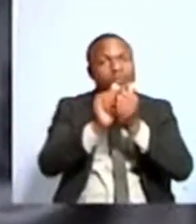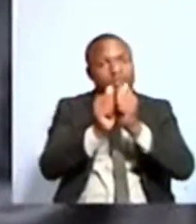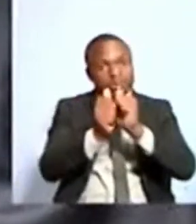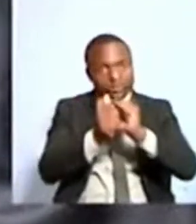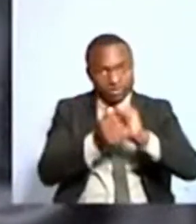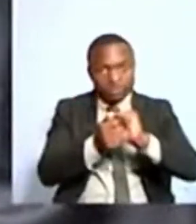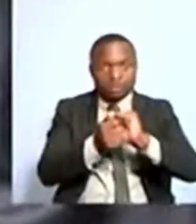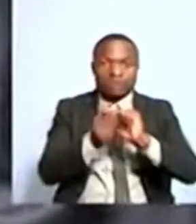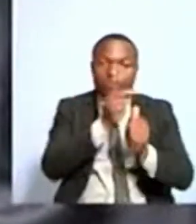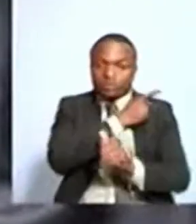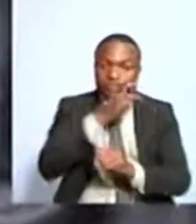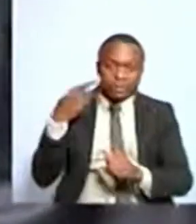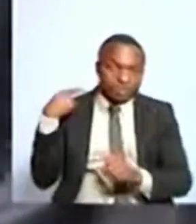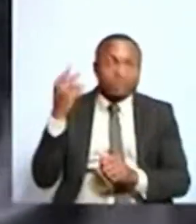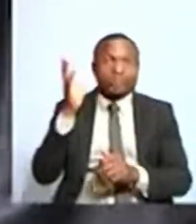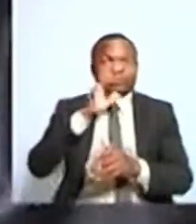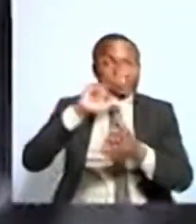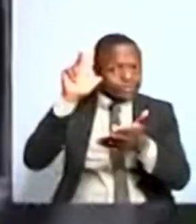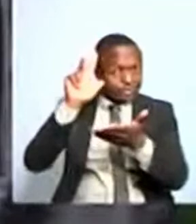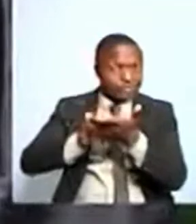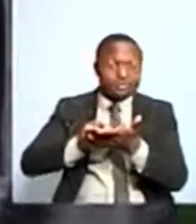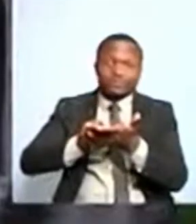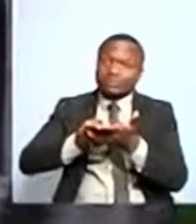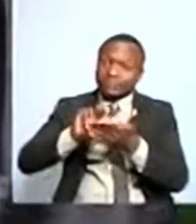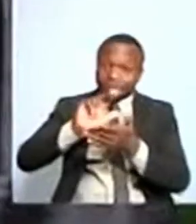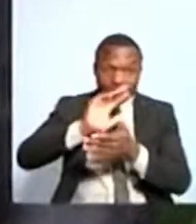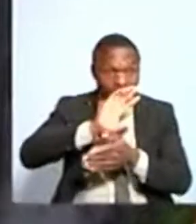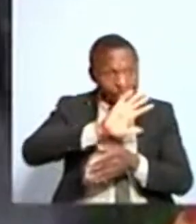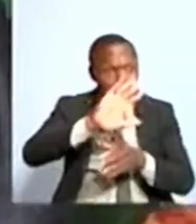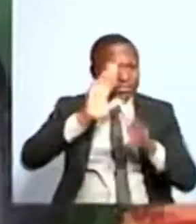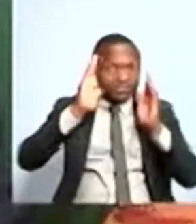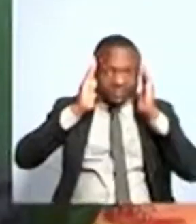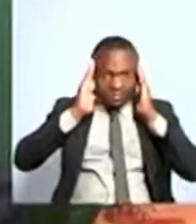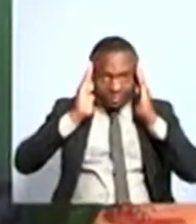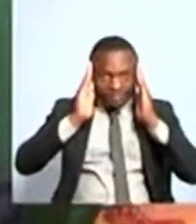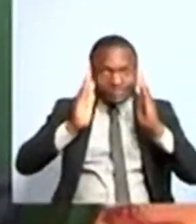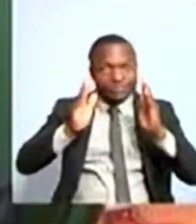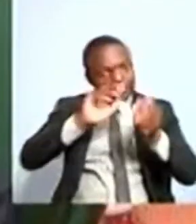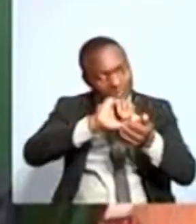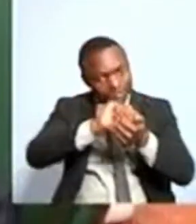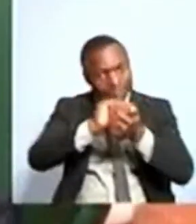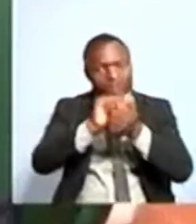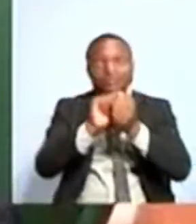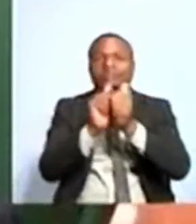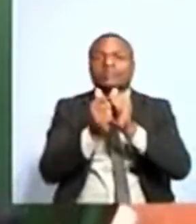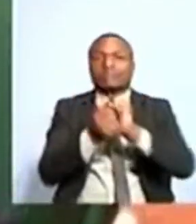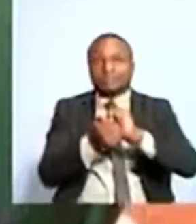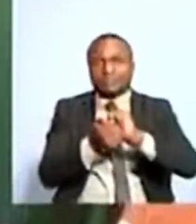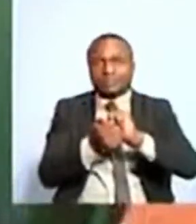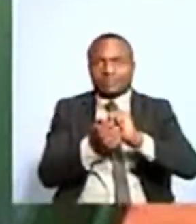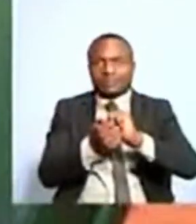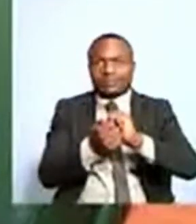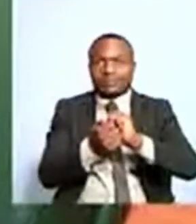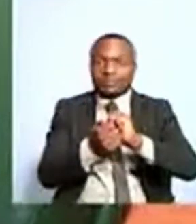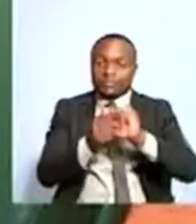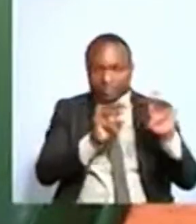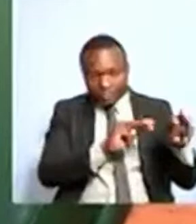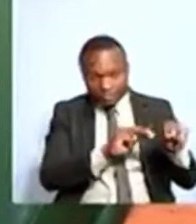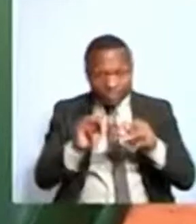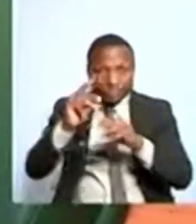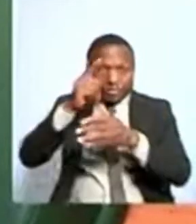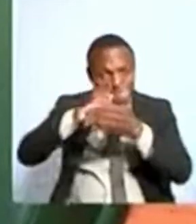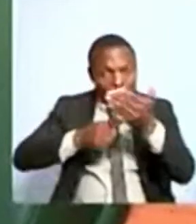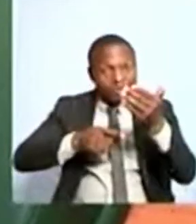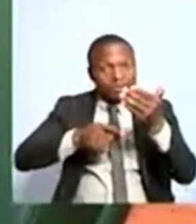this House already passed. Your focus should be on the amendment that was moved, what you